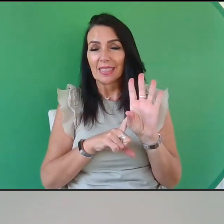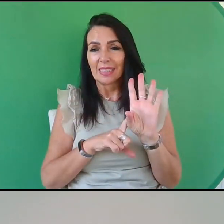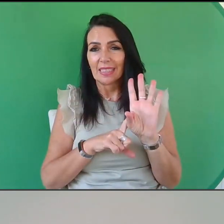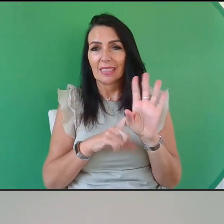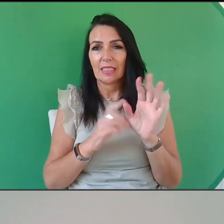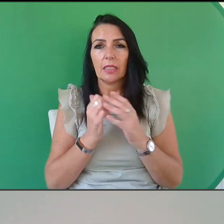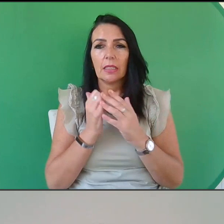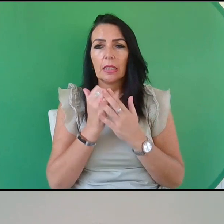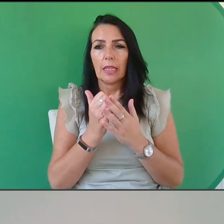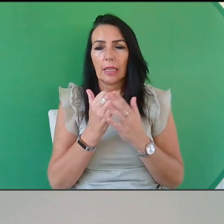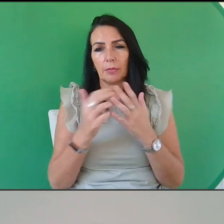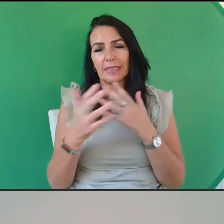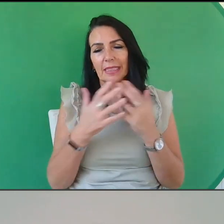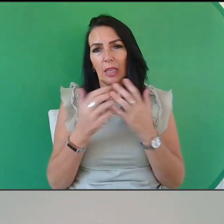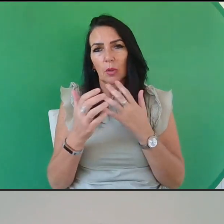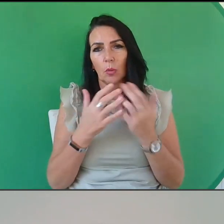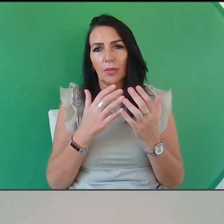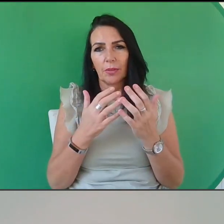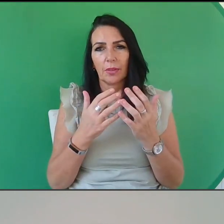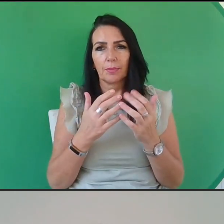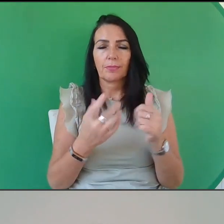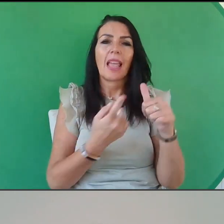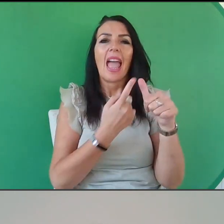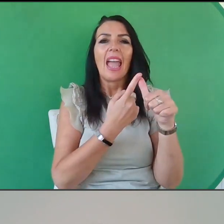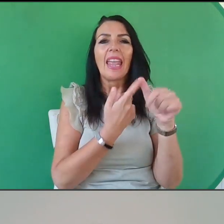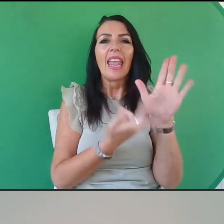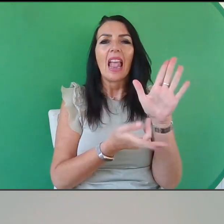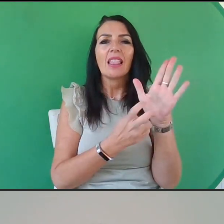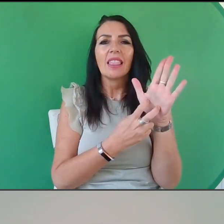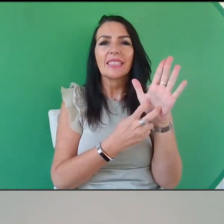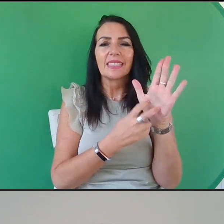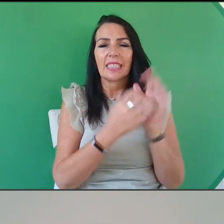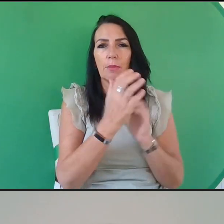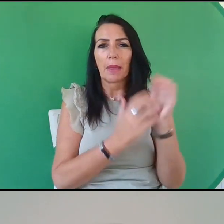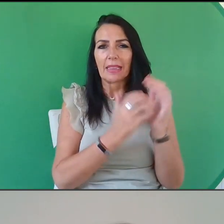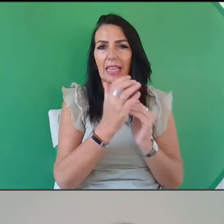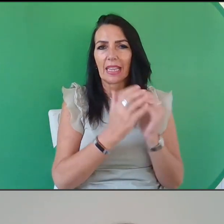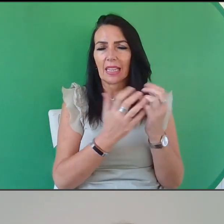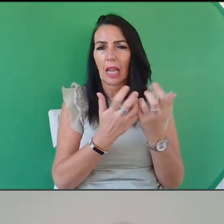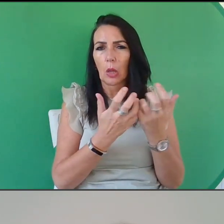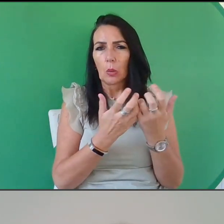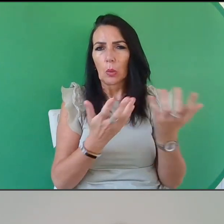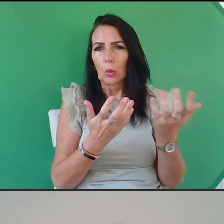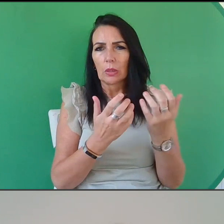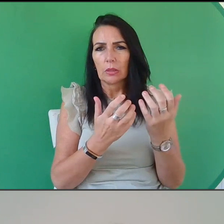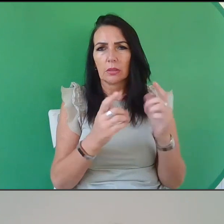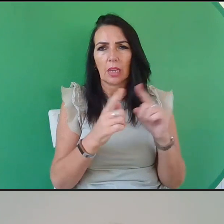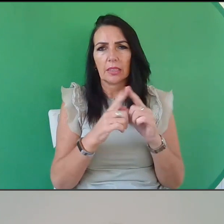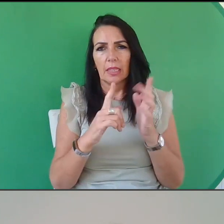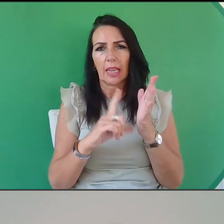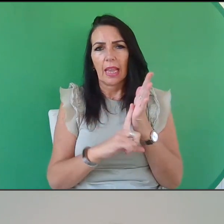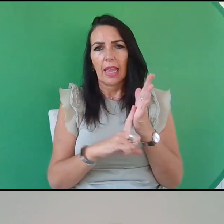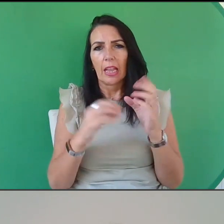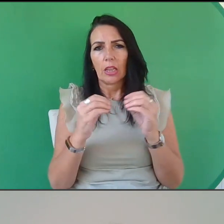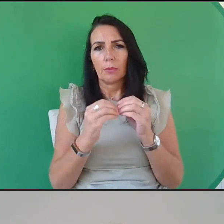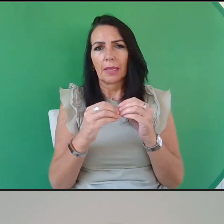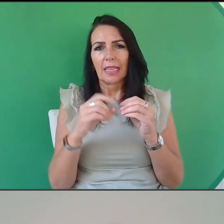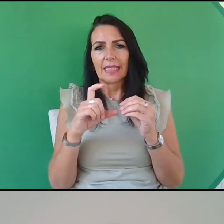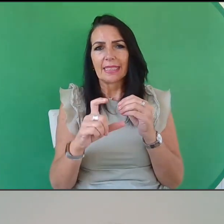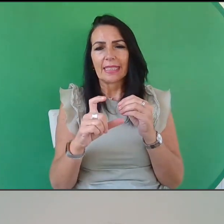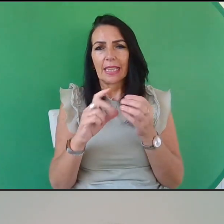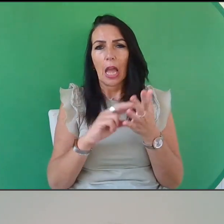dealing with A-listed buildings and sites, and how to deal with LBC, planning permission and